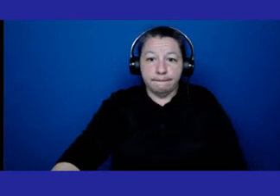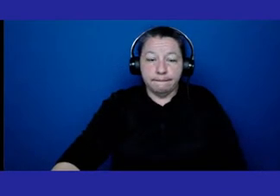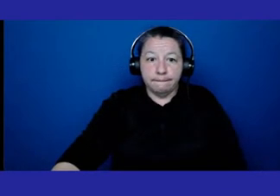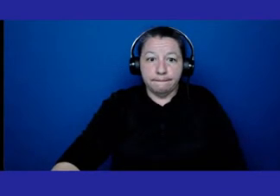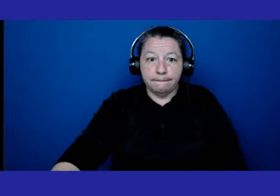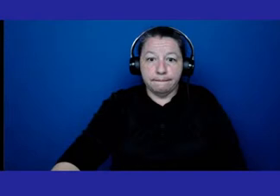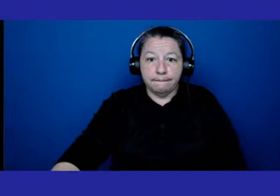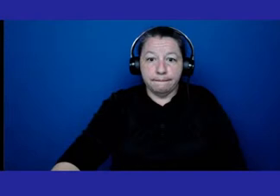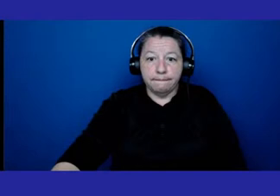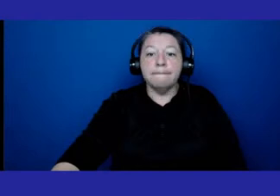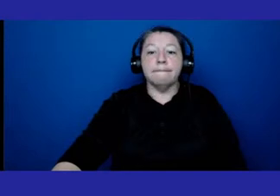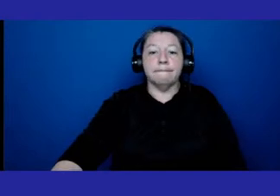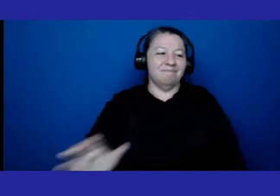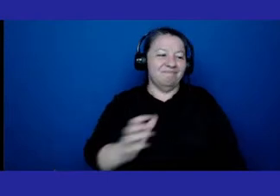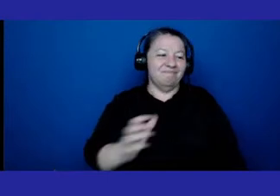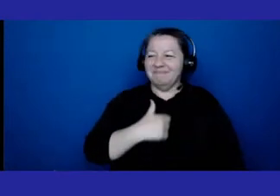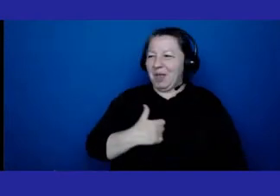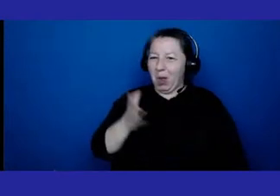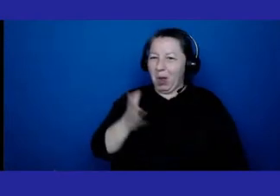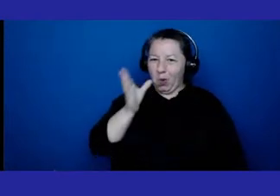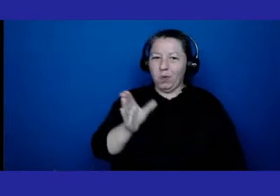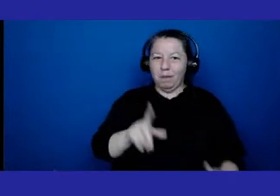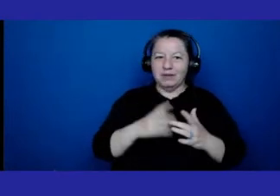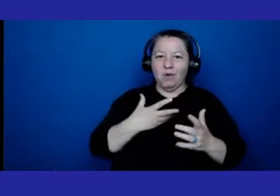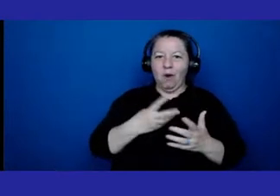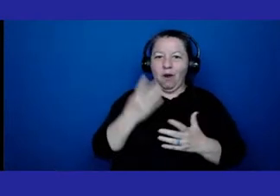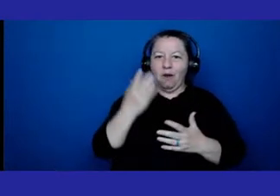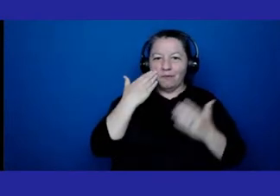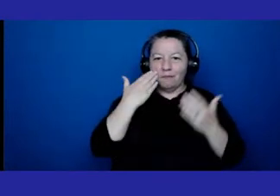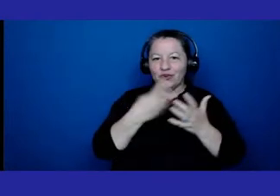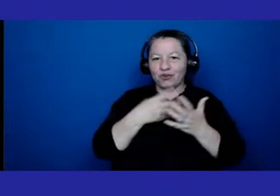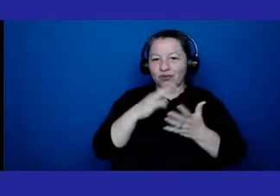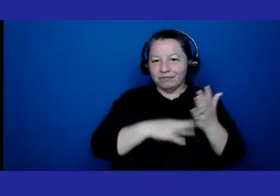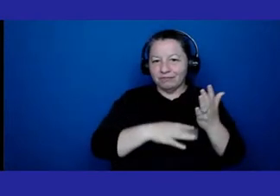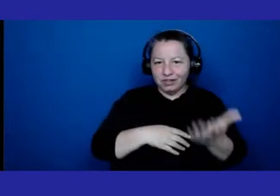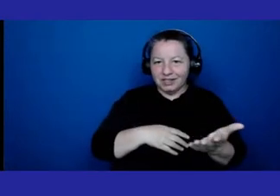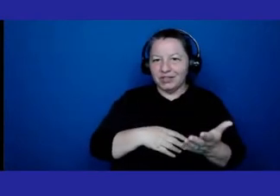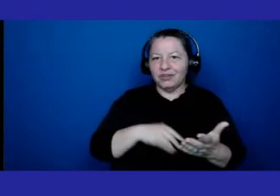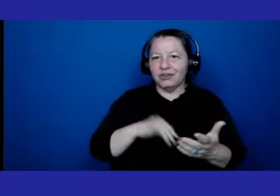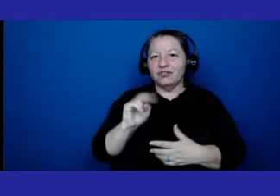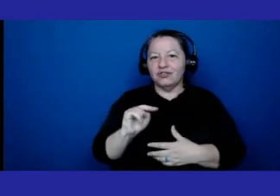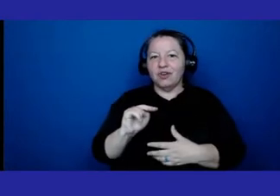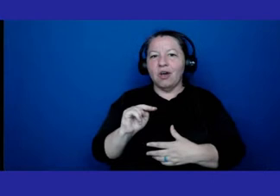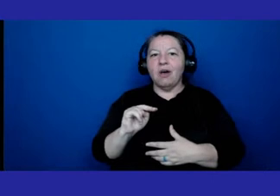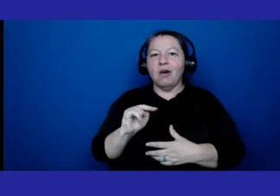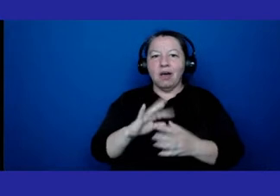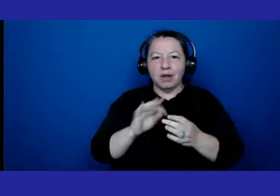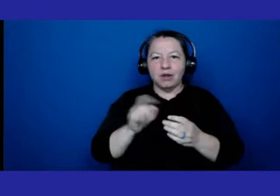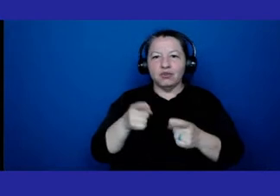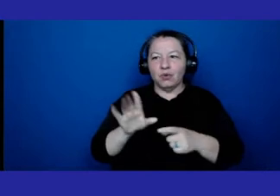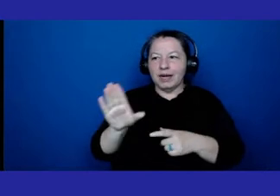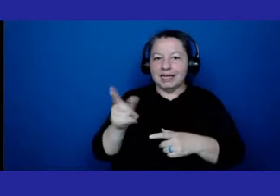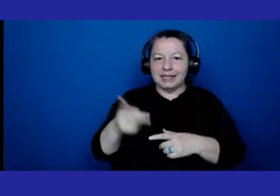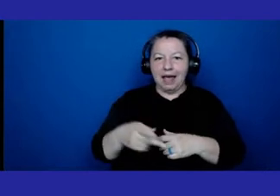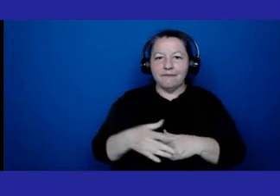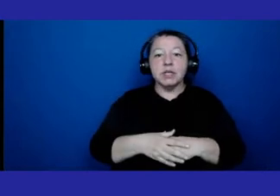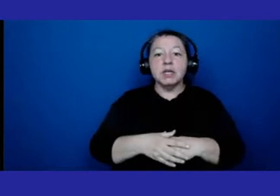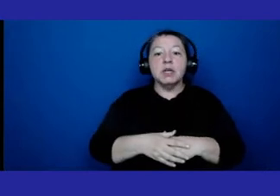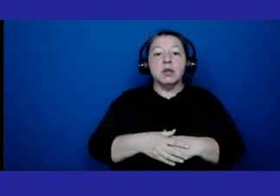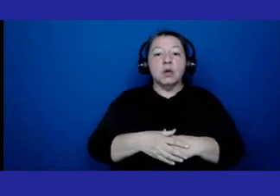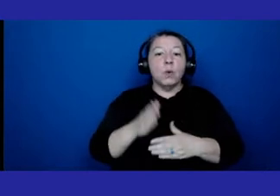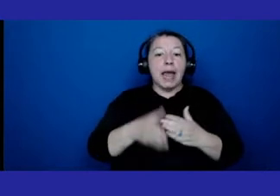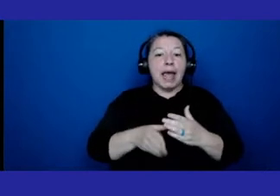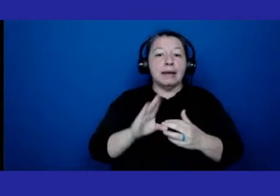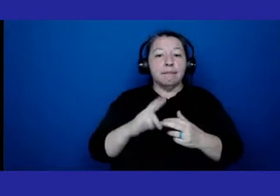sure, we'll go into our familiar charts here. As John alluded to in the top half of his presentation, we ended March with a negative variance